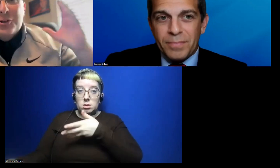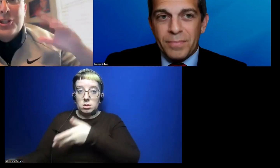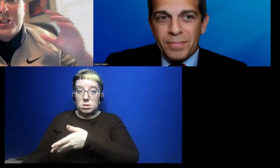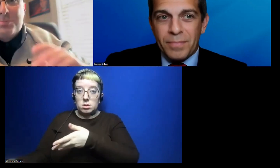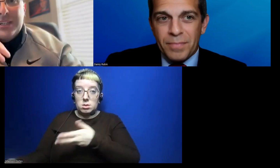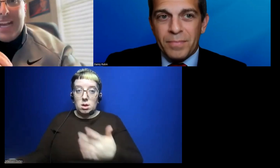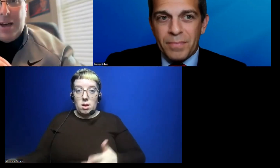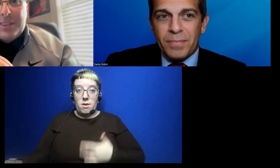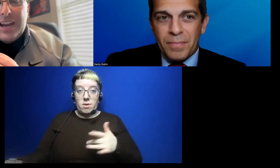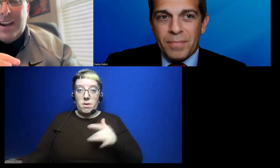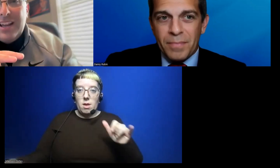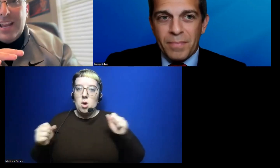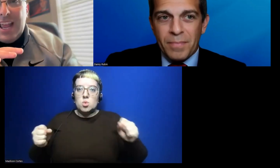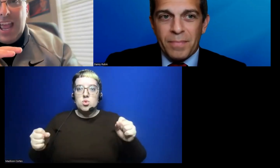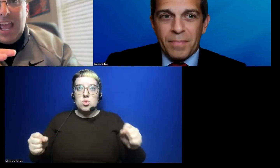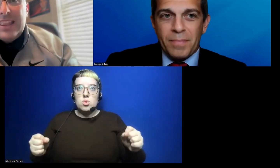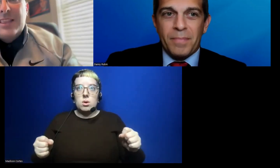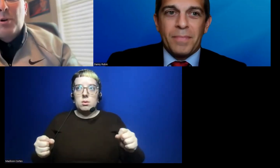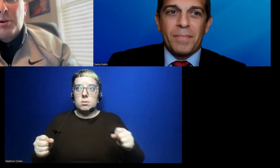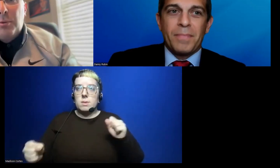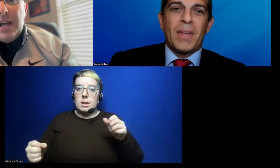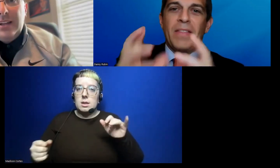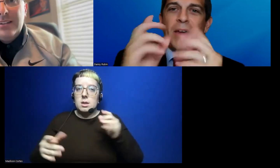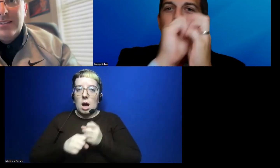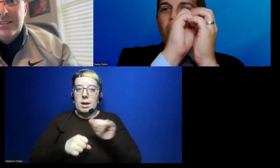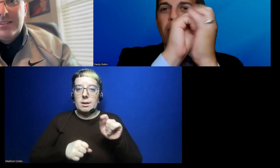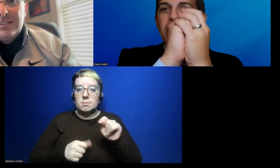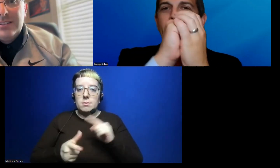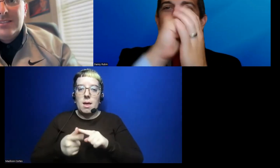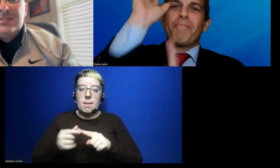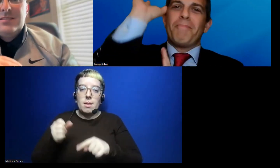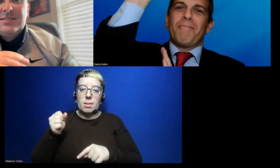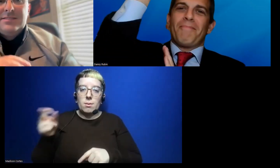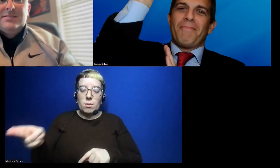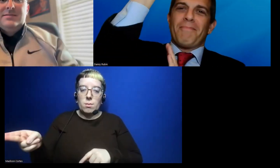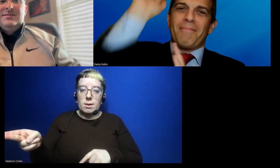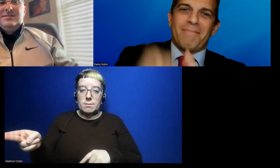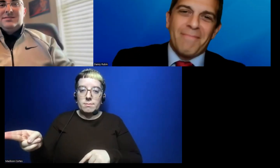that you feel good, you put it out there, and then throw it away. But